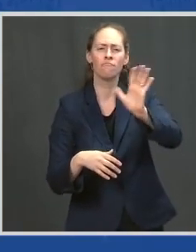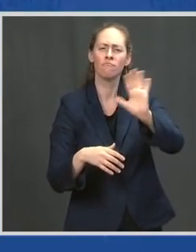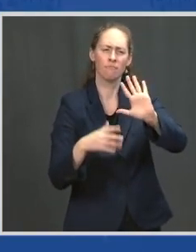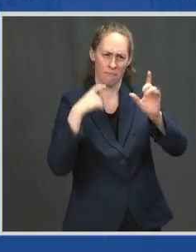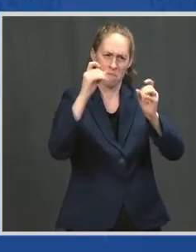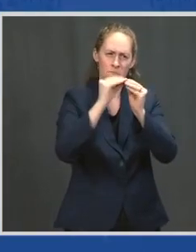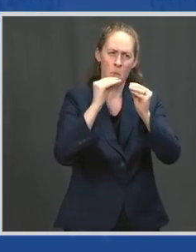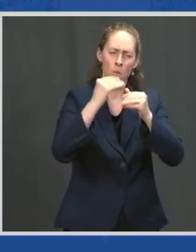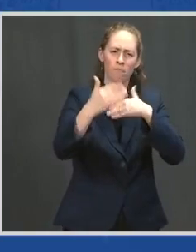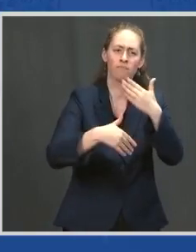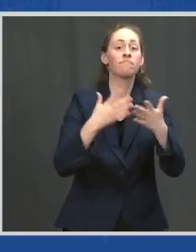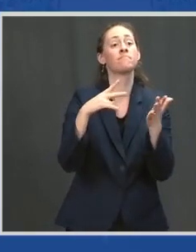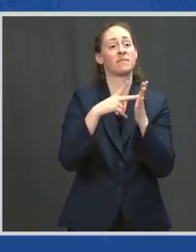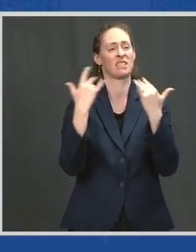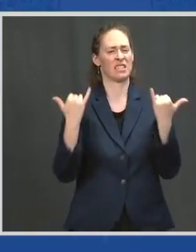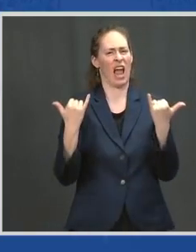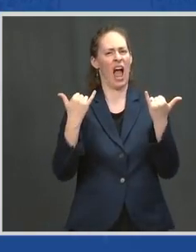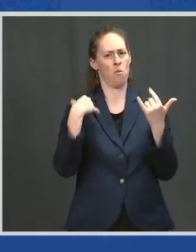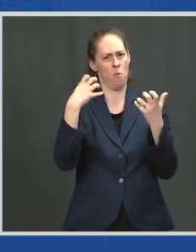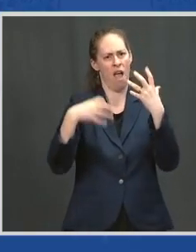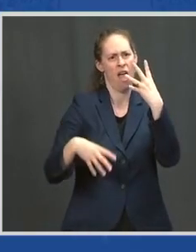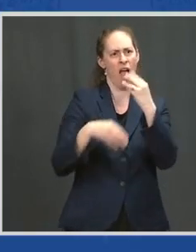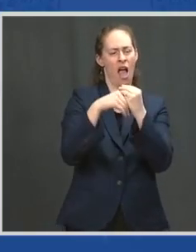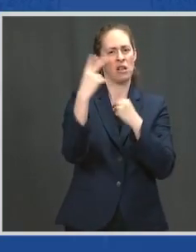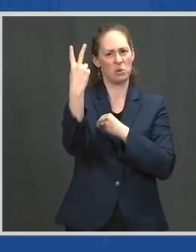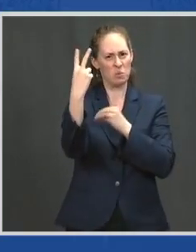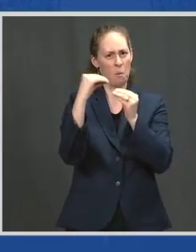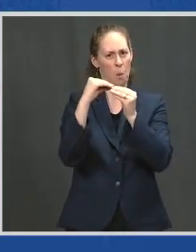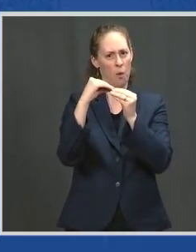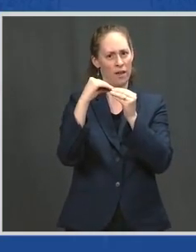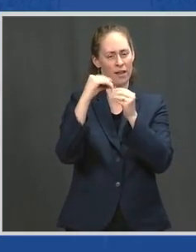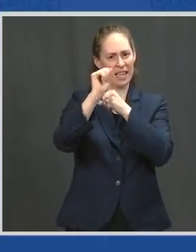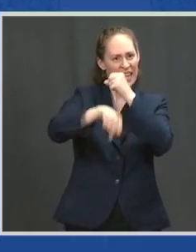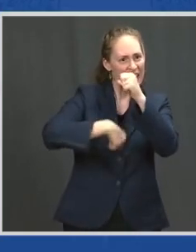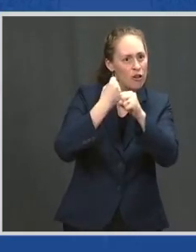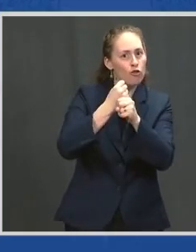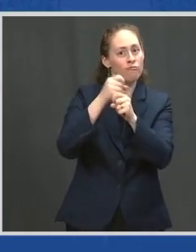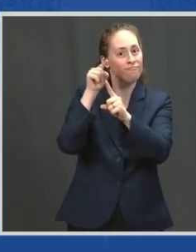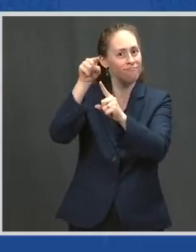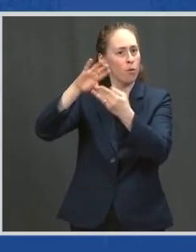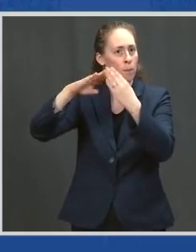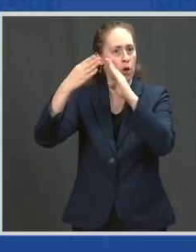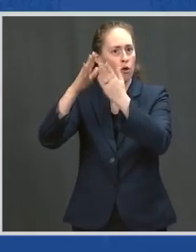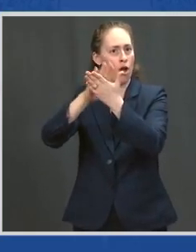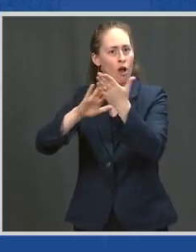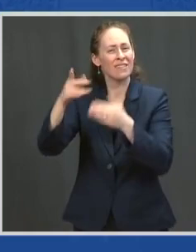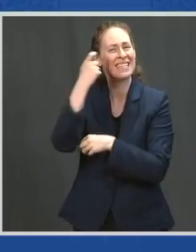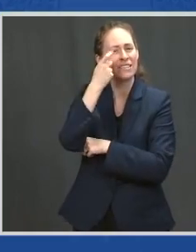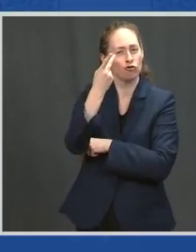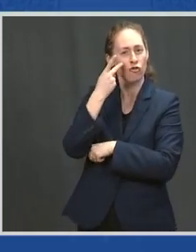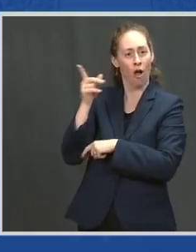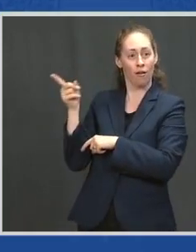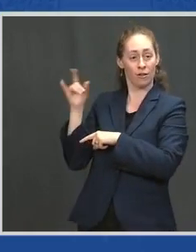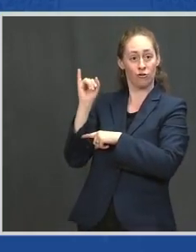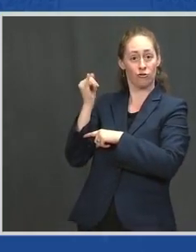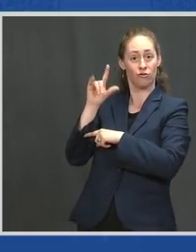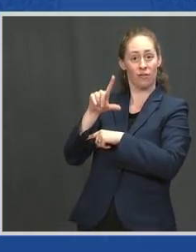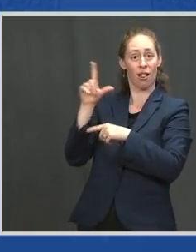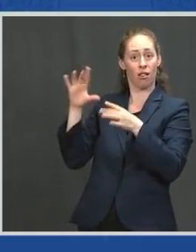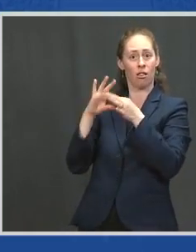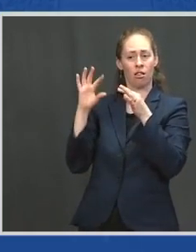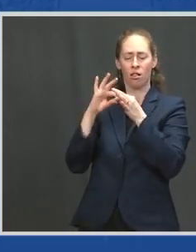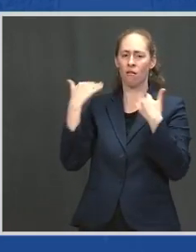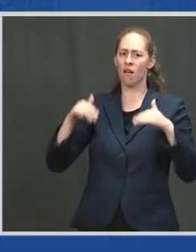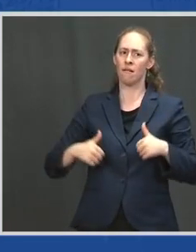You just heard Jill talk about community colleges and how it can change lives. Well, students here at the community college across the country